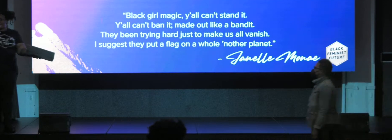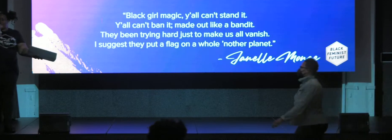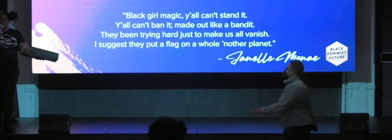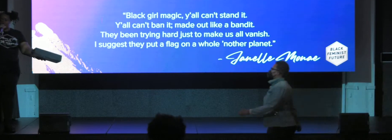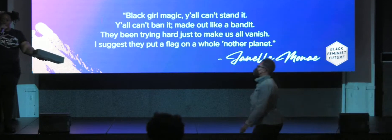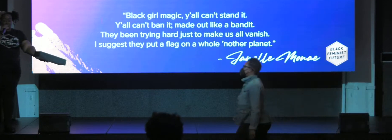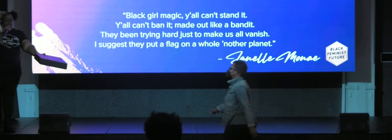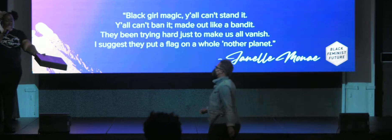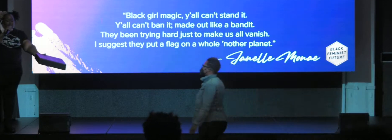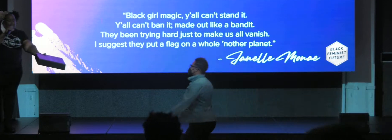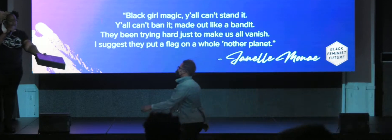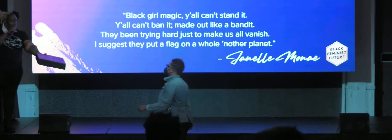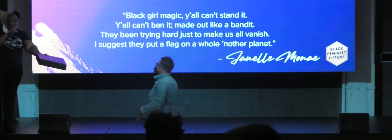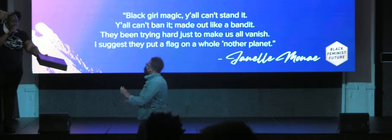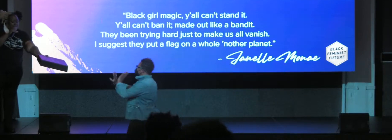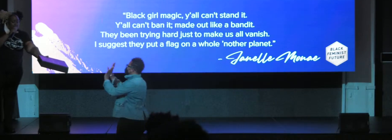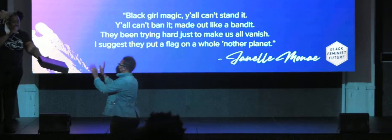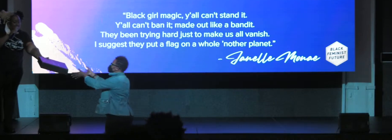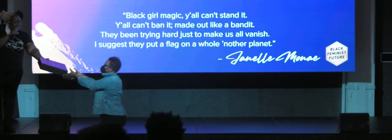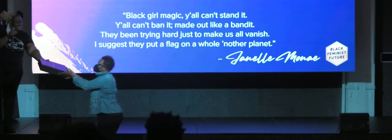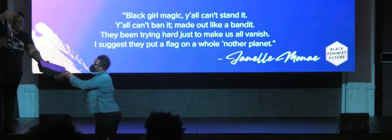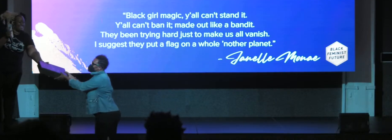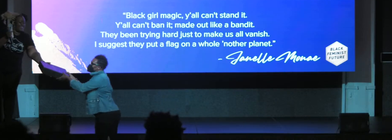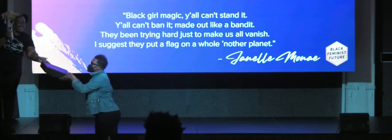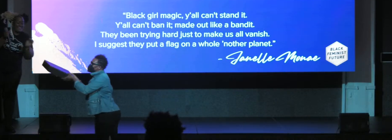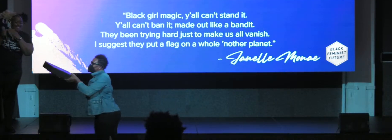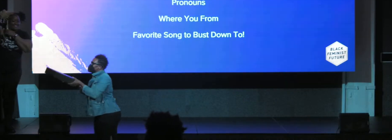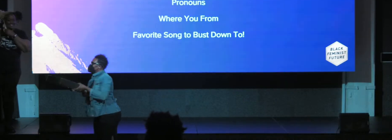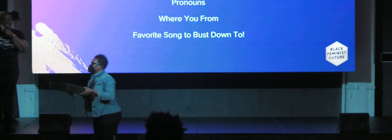And AV, can you give us the next slide, please?